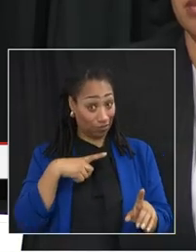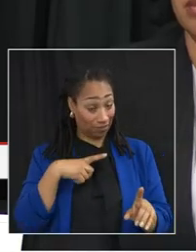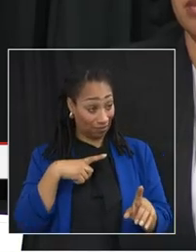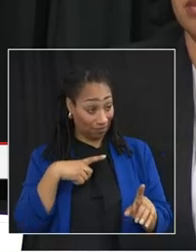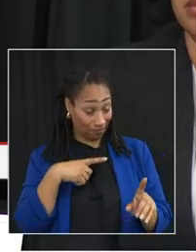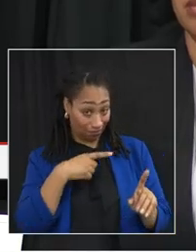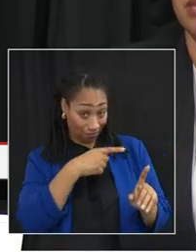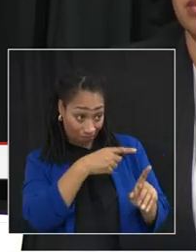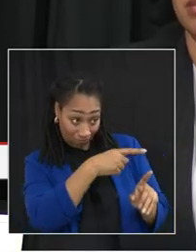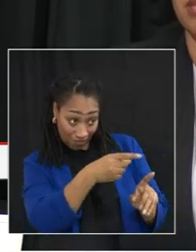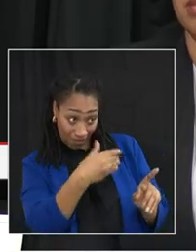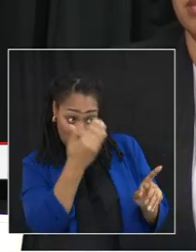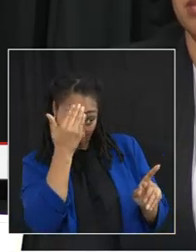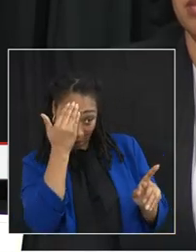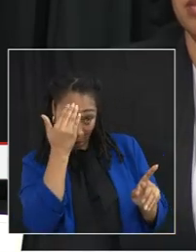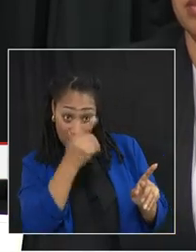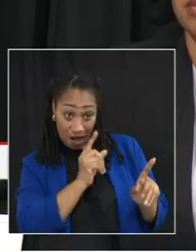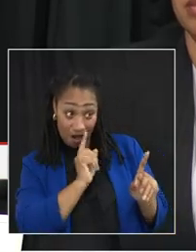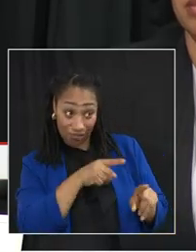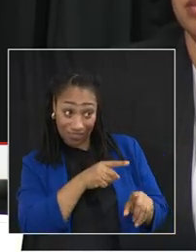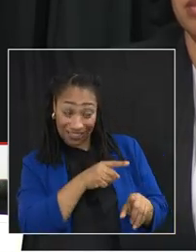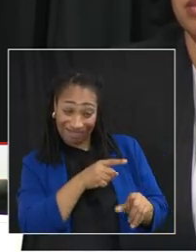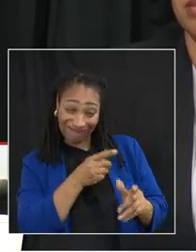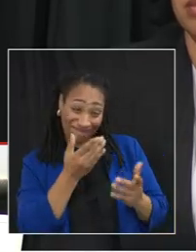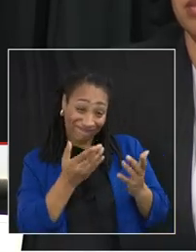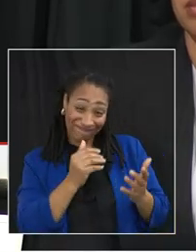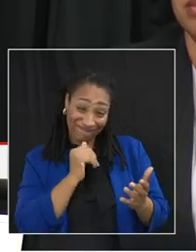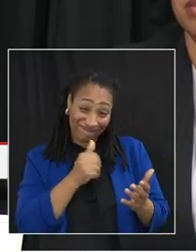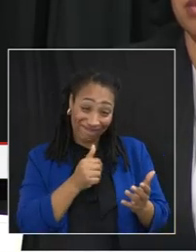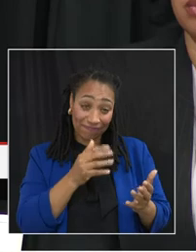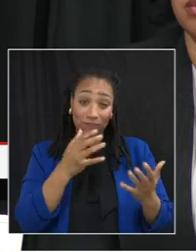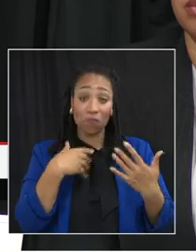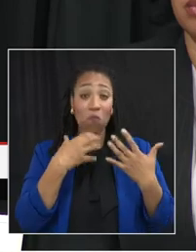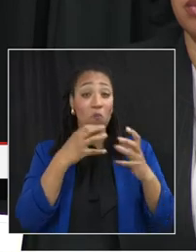off, God knows who answering that question.